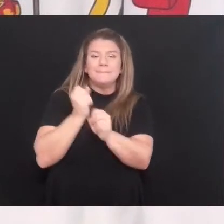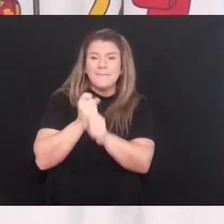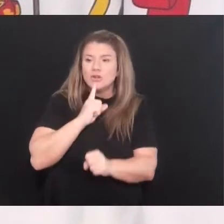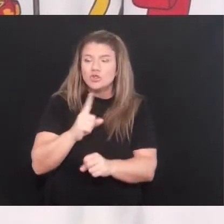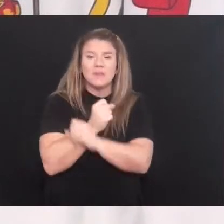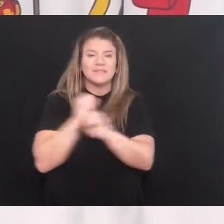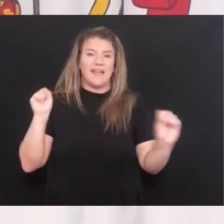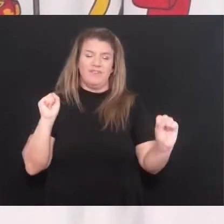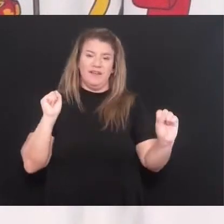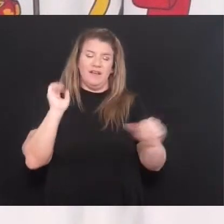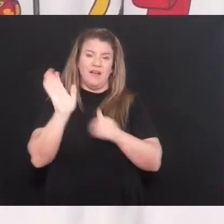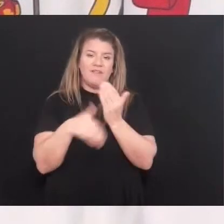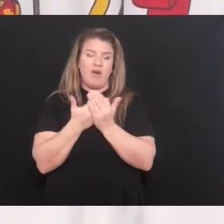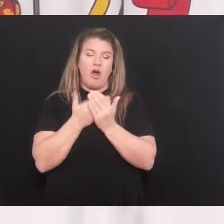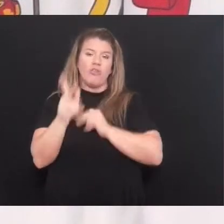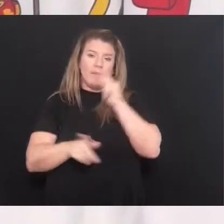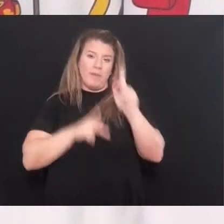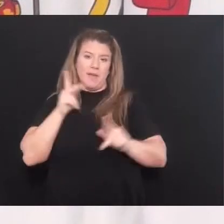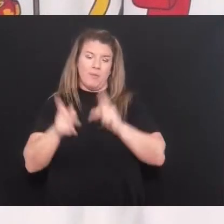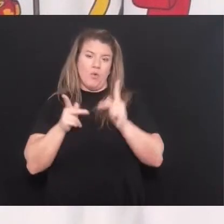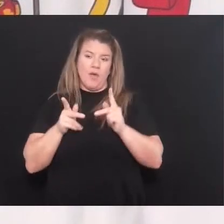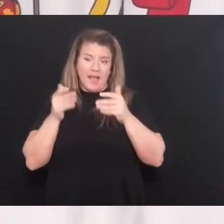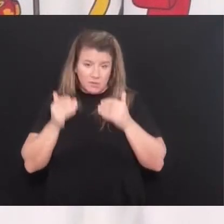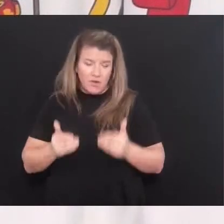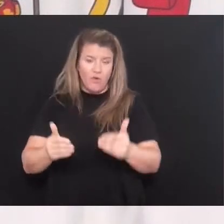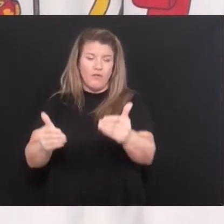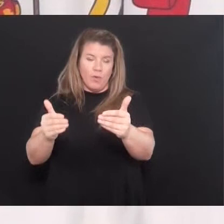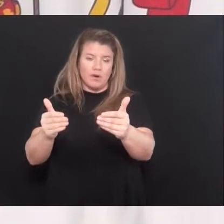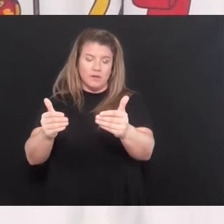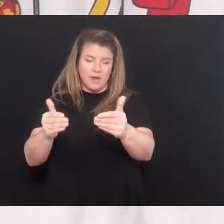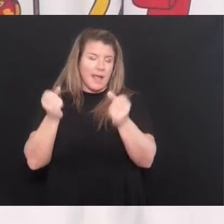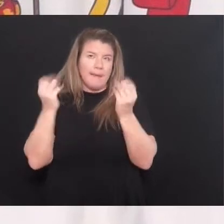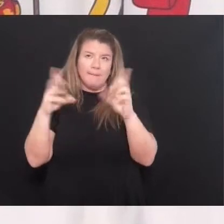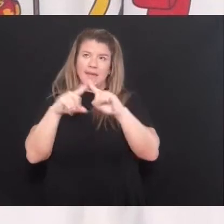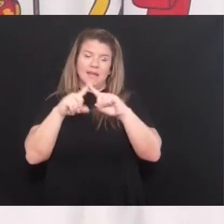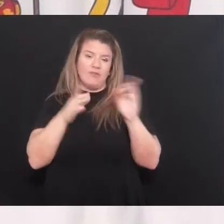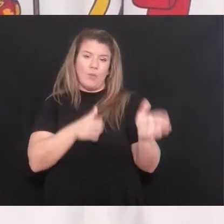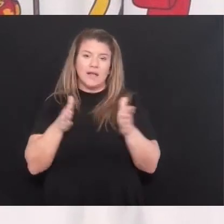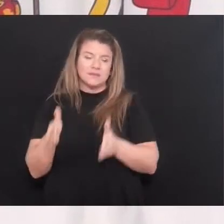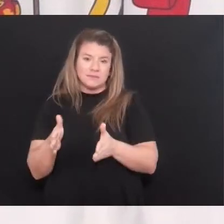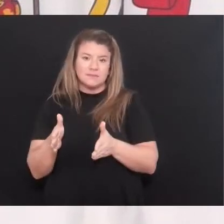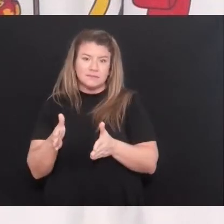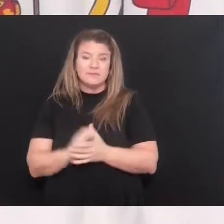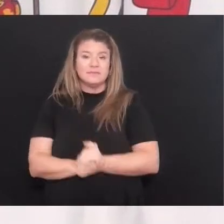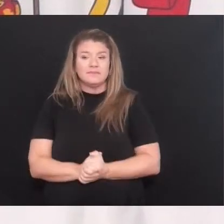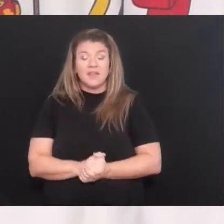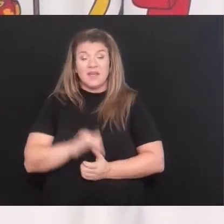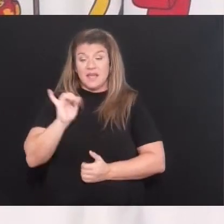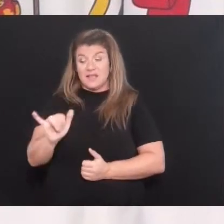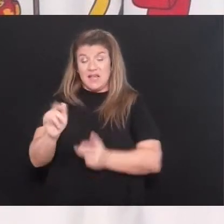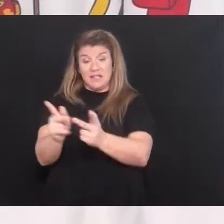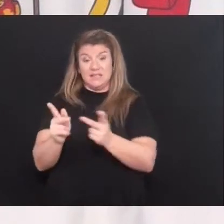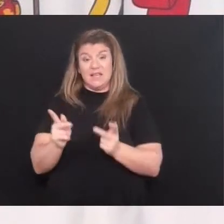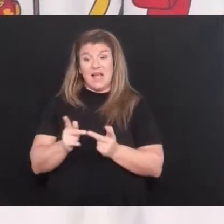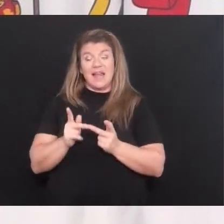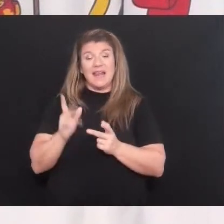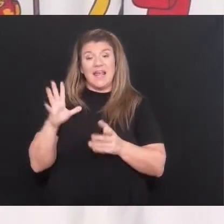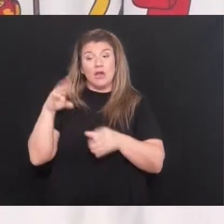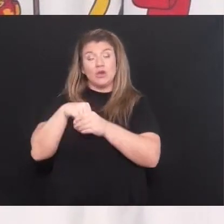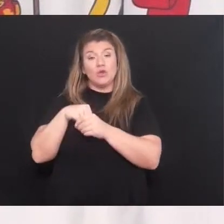safety of all those folks and everything as we go forward and everything in many ways. And the site consists of